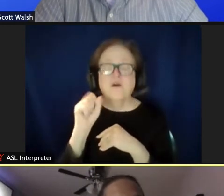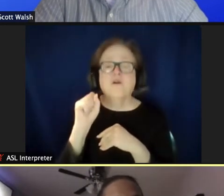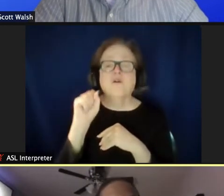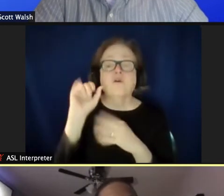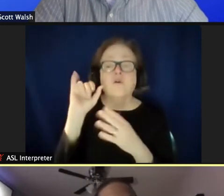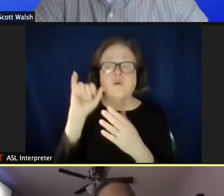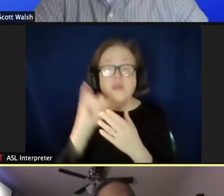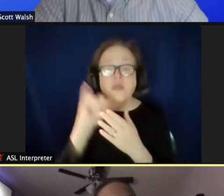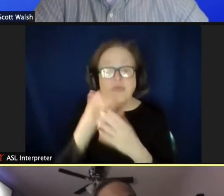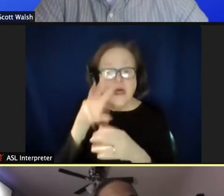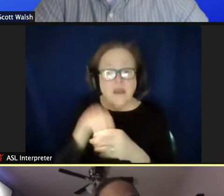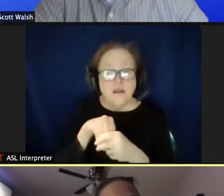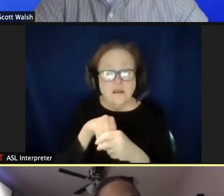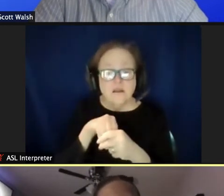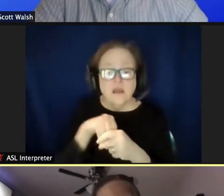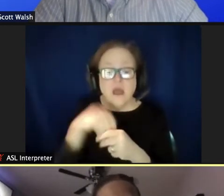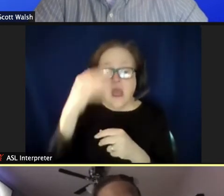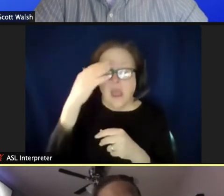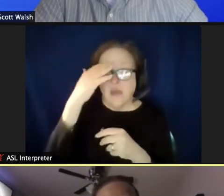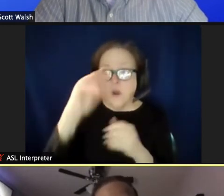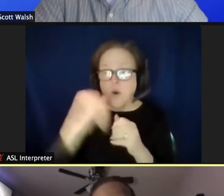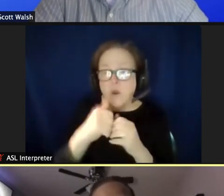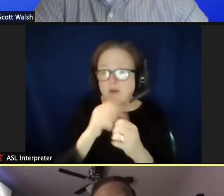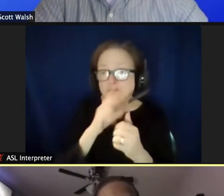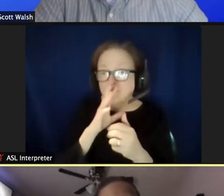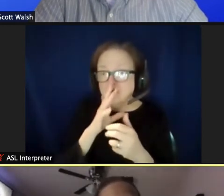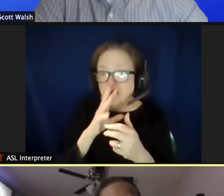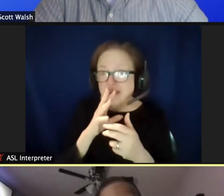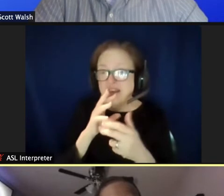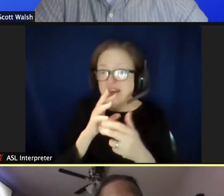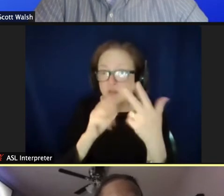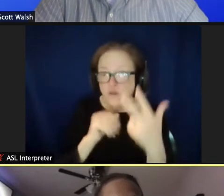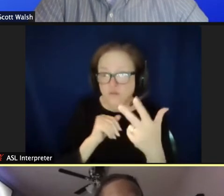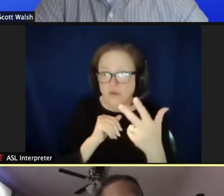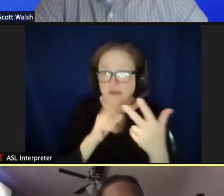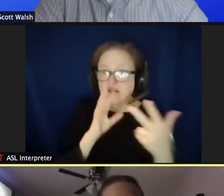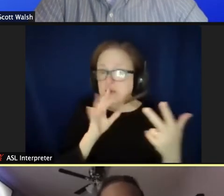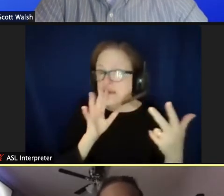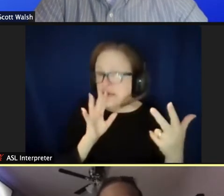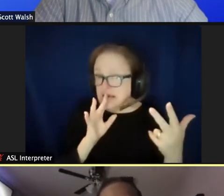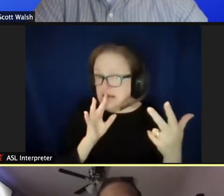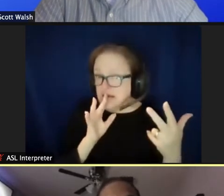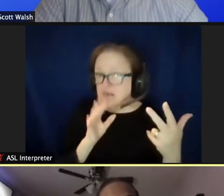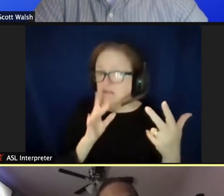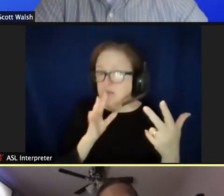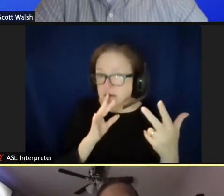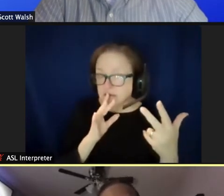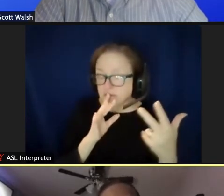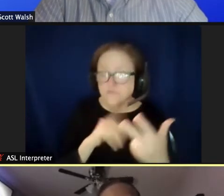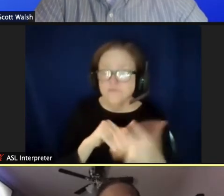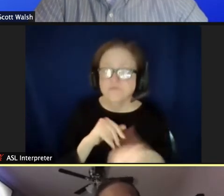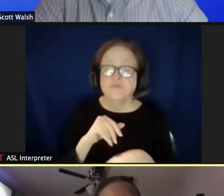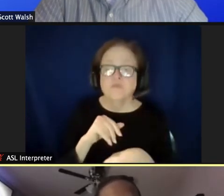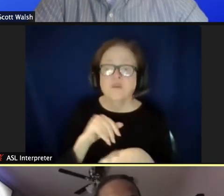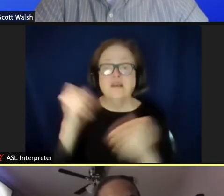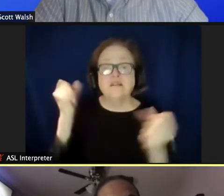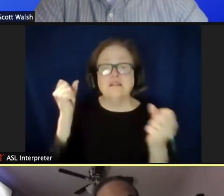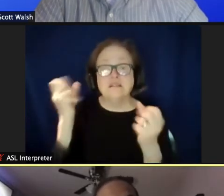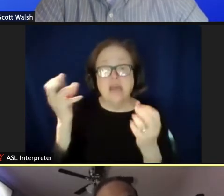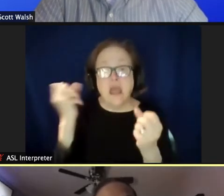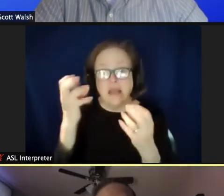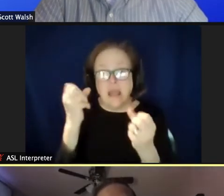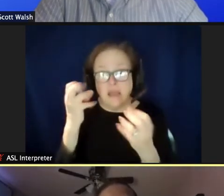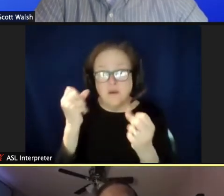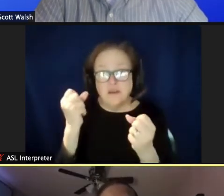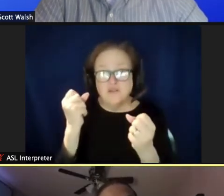I know how to speak three languages speaking, speaking wise. Sign language wise, there